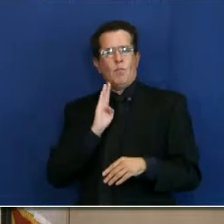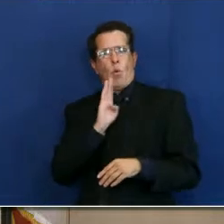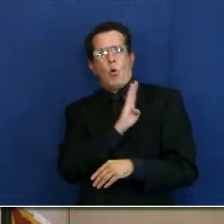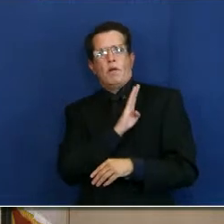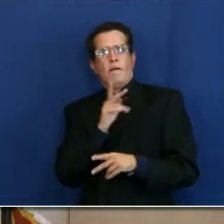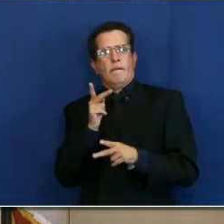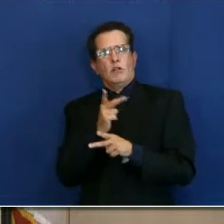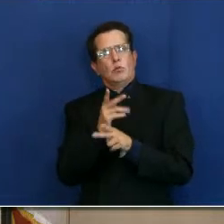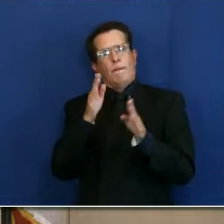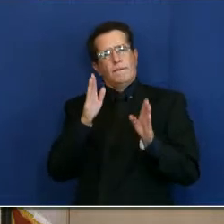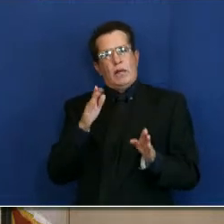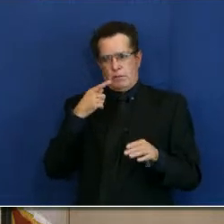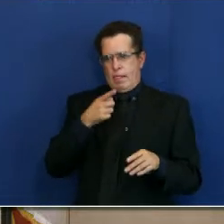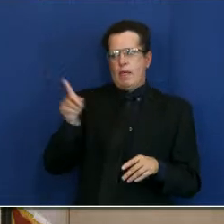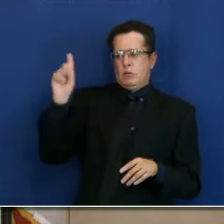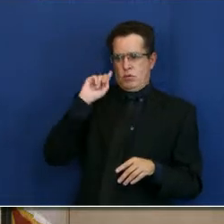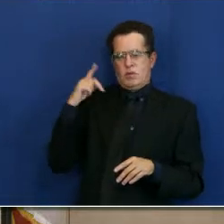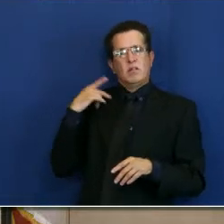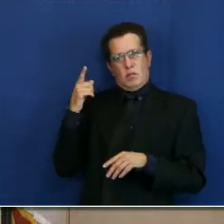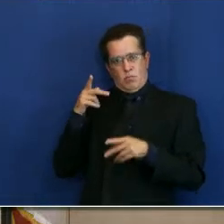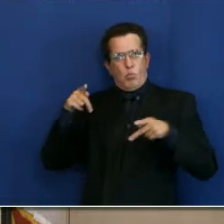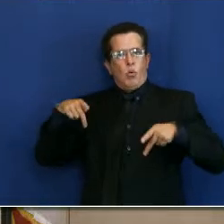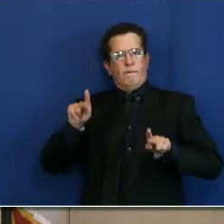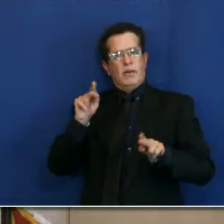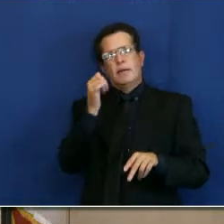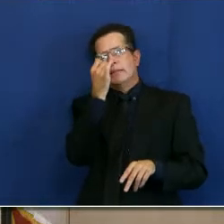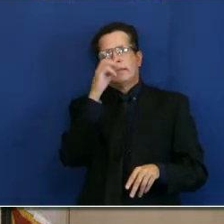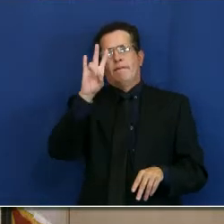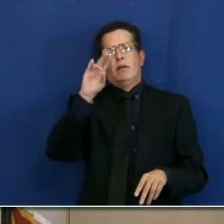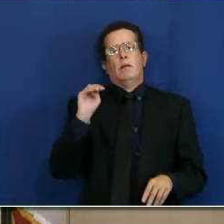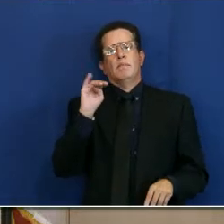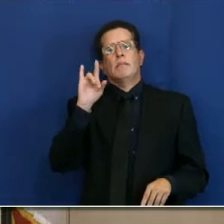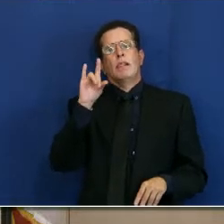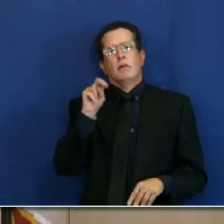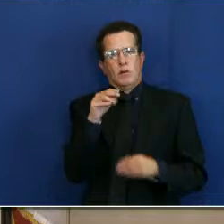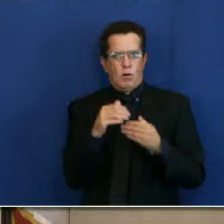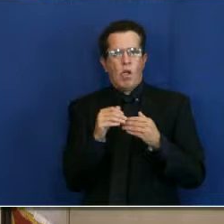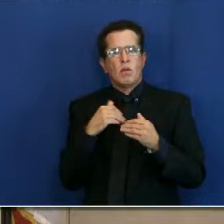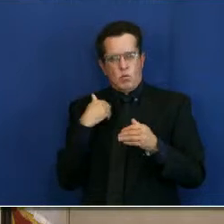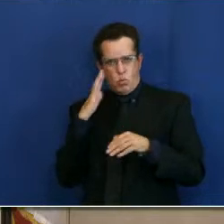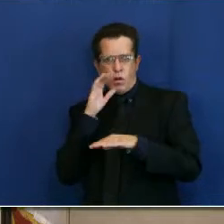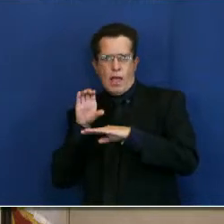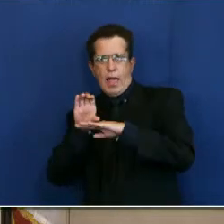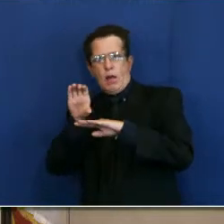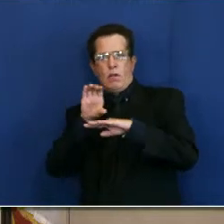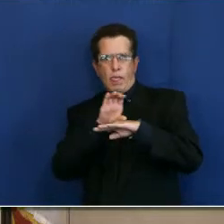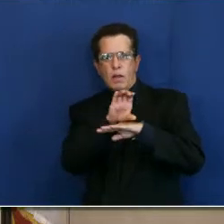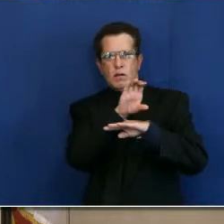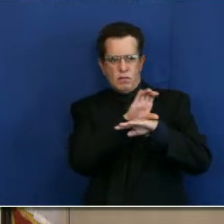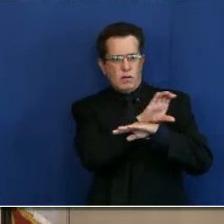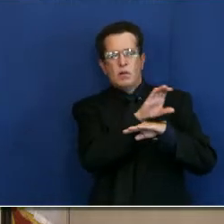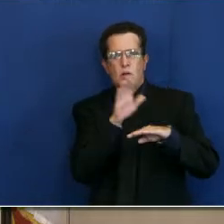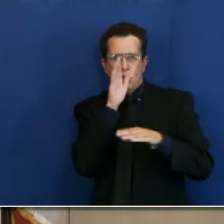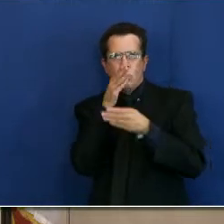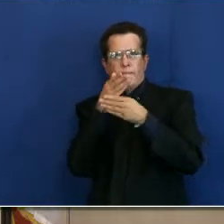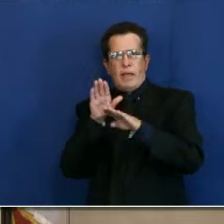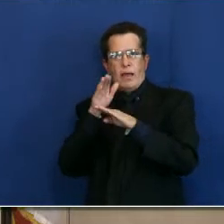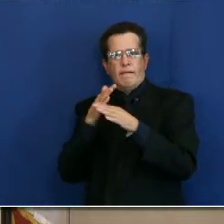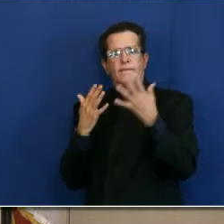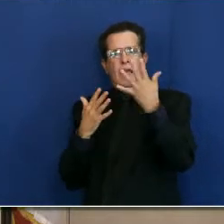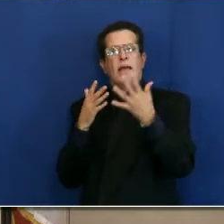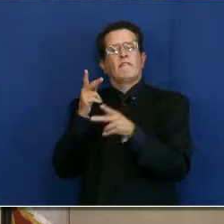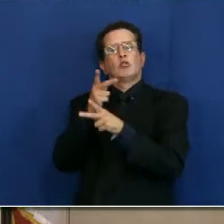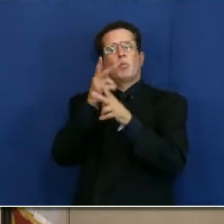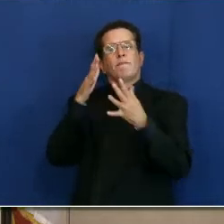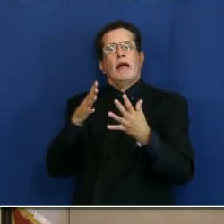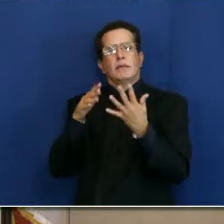Supervisors last week approved the allocation of $17 million to be used to be divided up by the 5 supervisors,